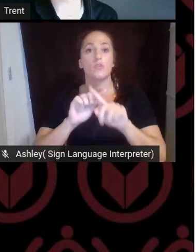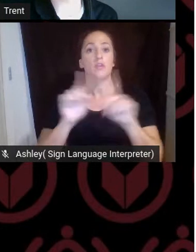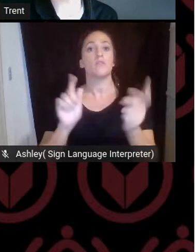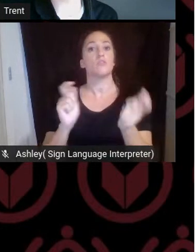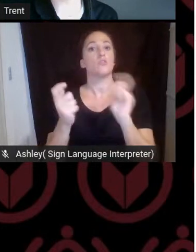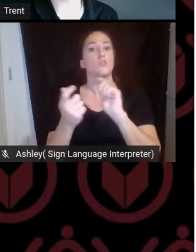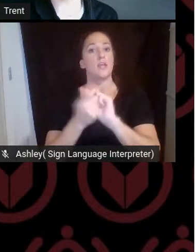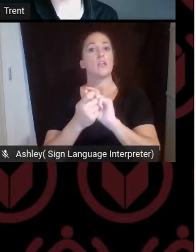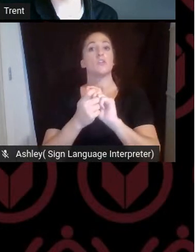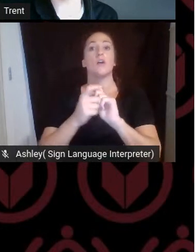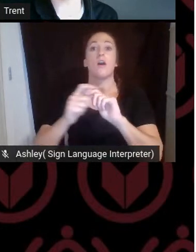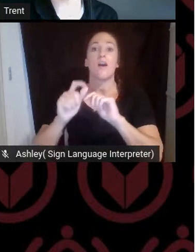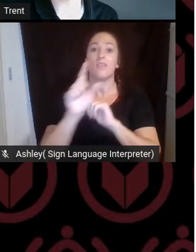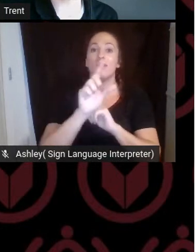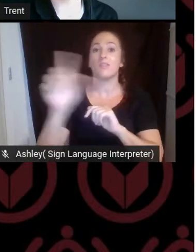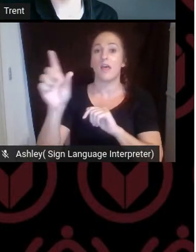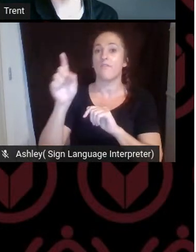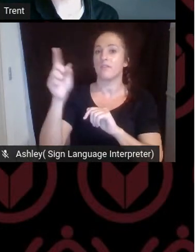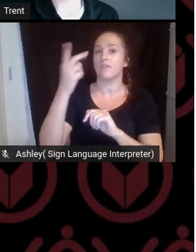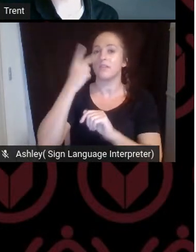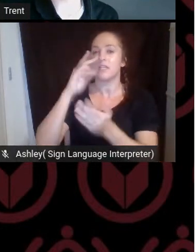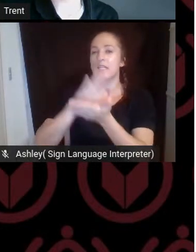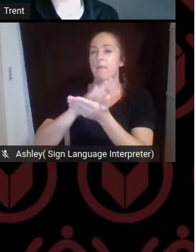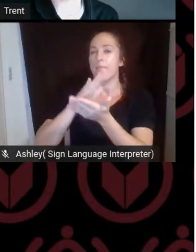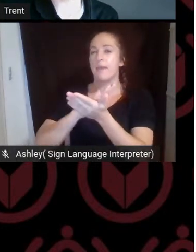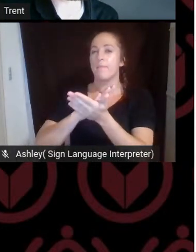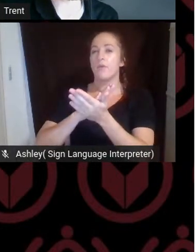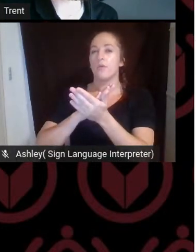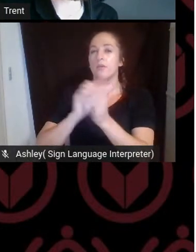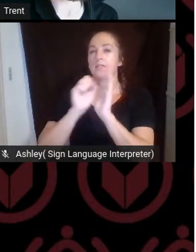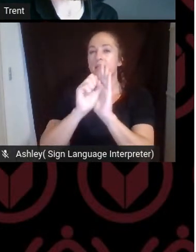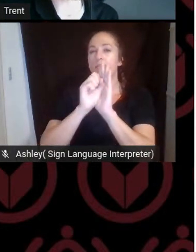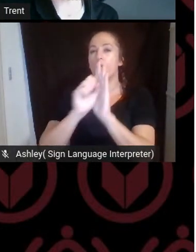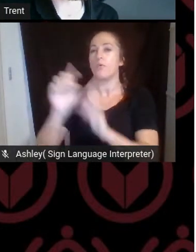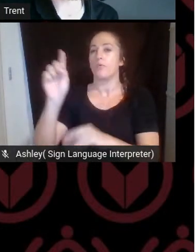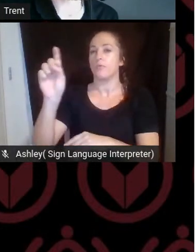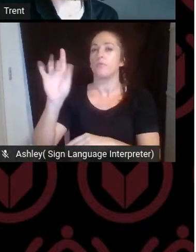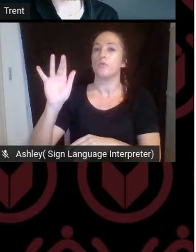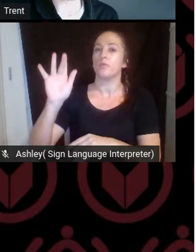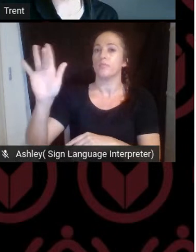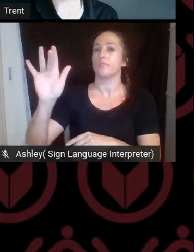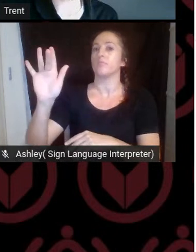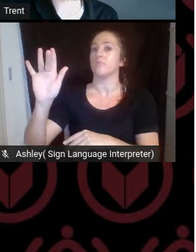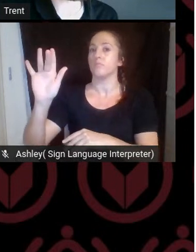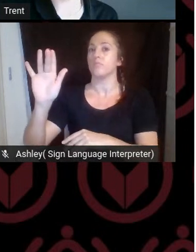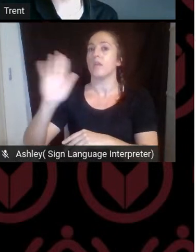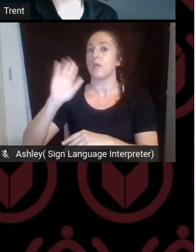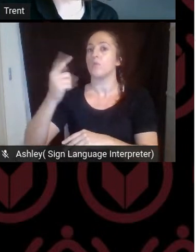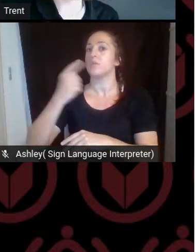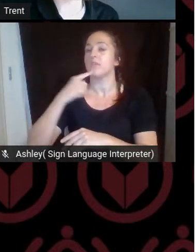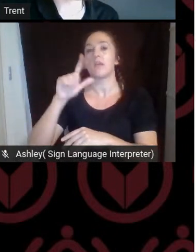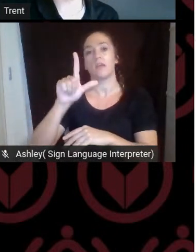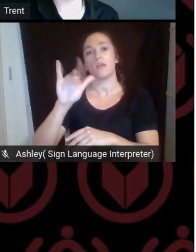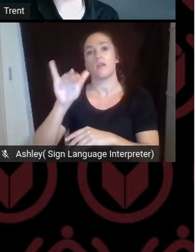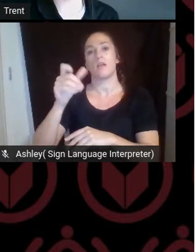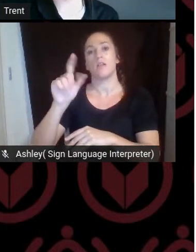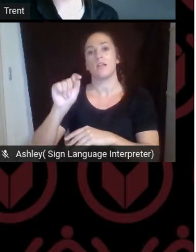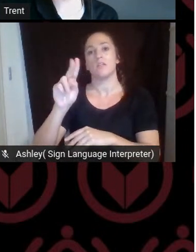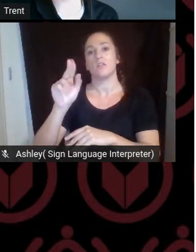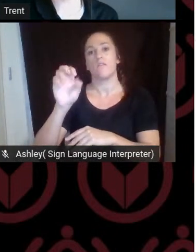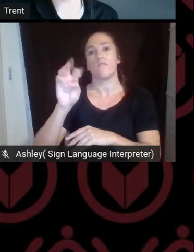click that looks like a piece of paper with a margin. And if you hover over it, it says List View. If you click that, it